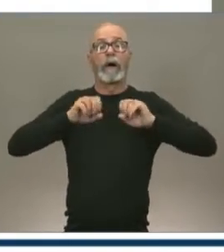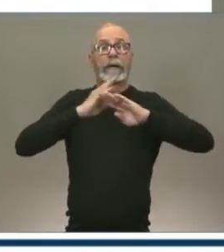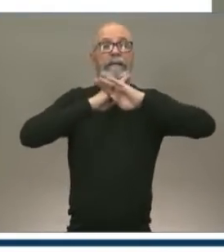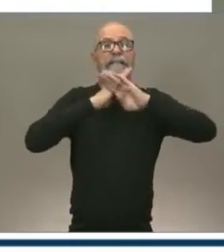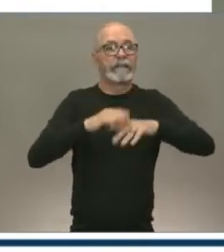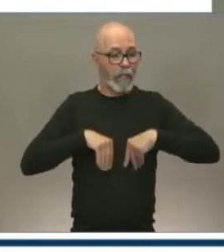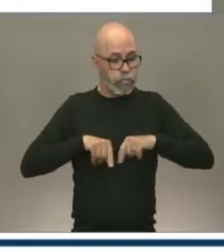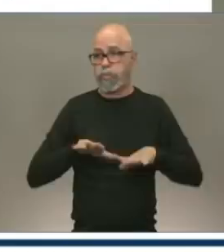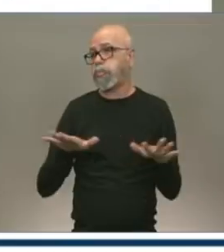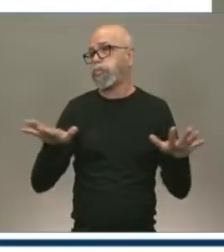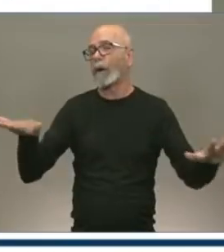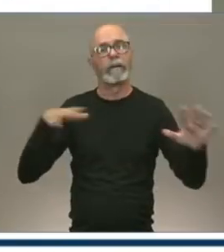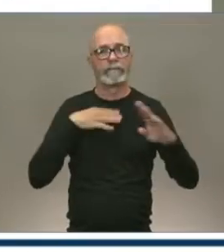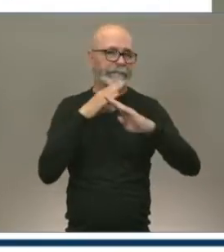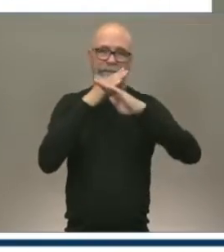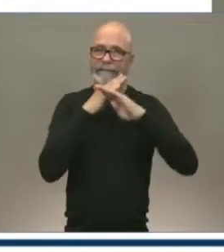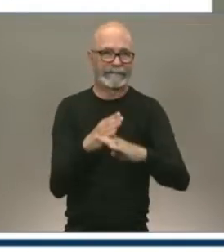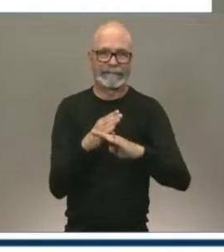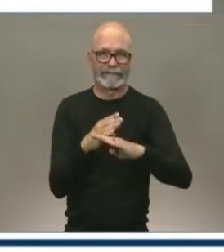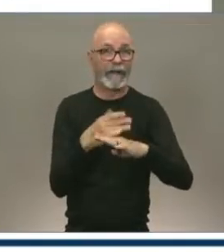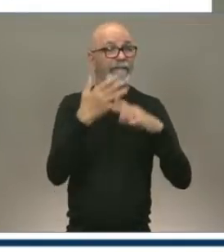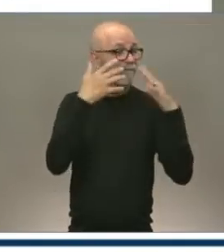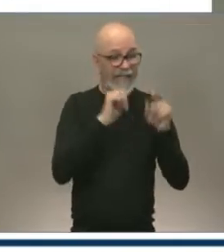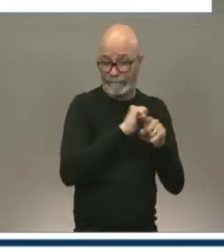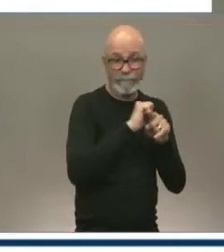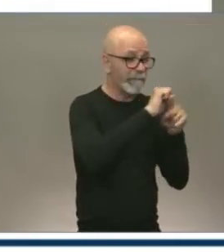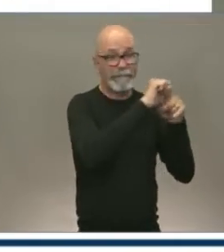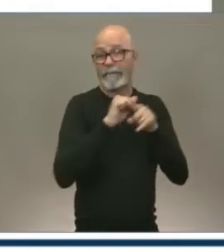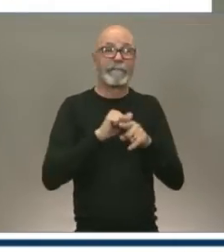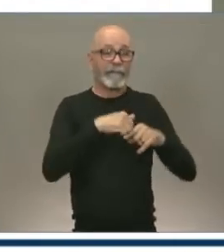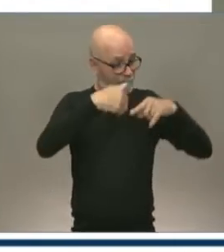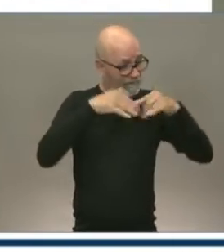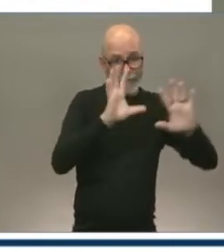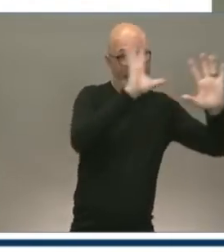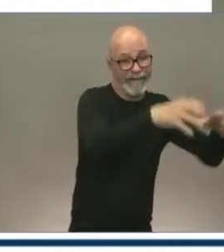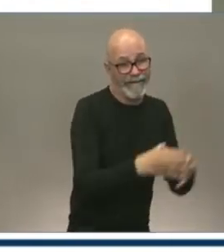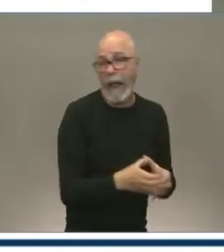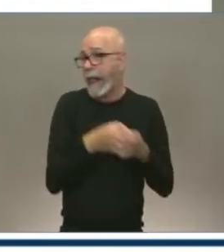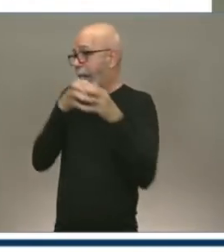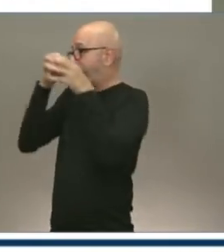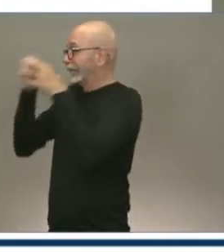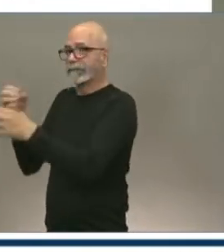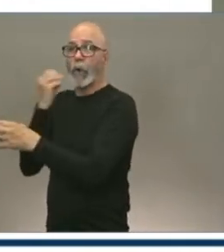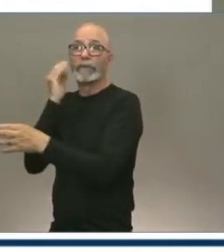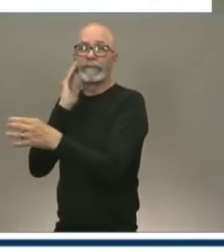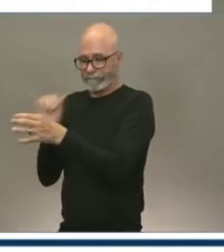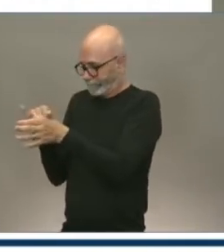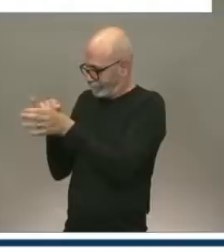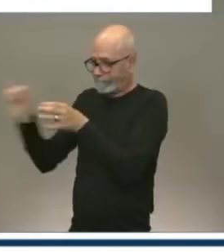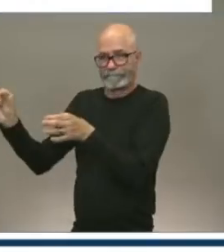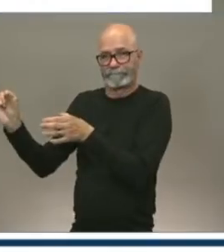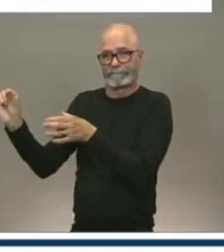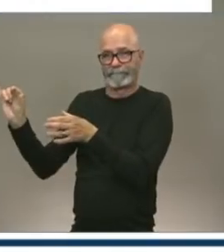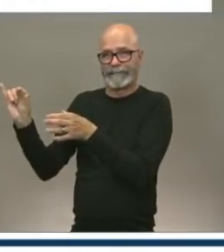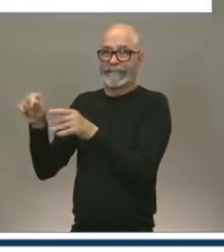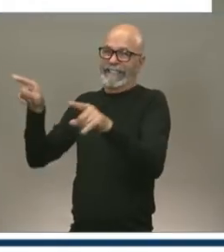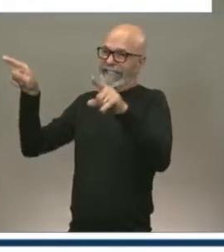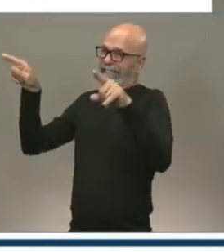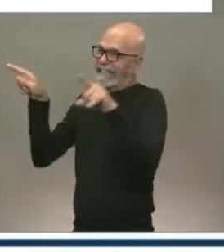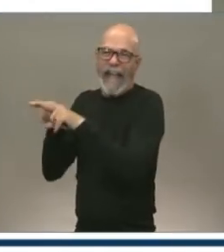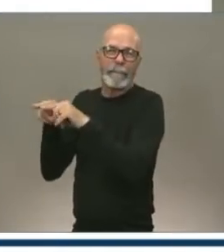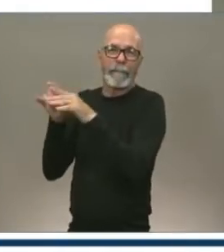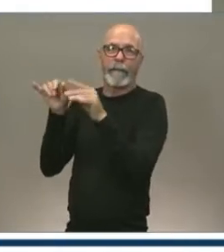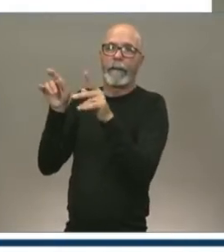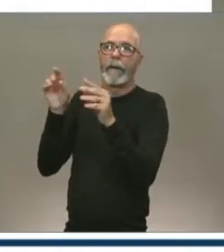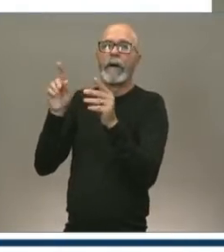back to their hotel. So all of the teams will have the same kind of, a concept of a quarantine